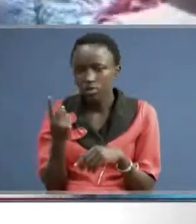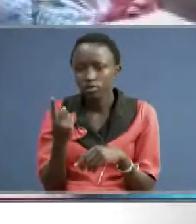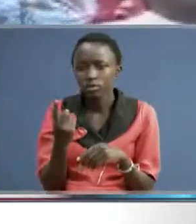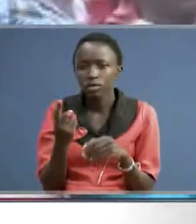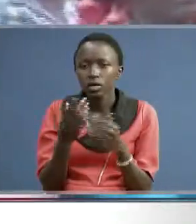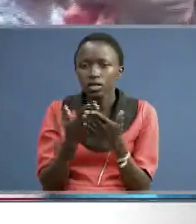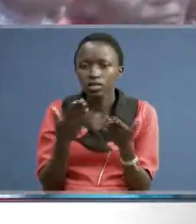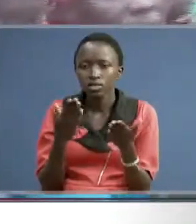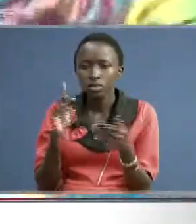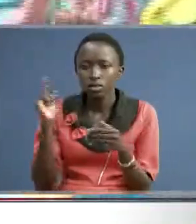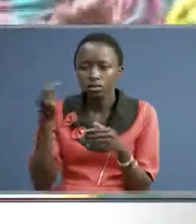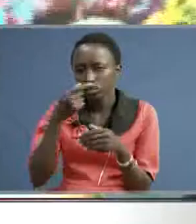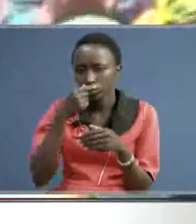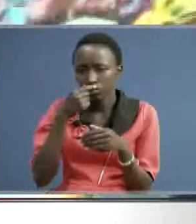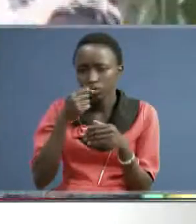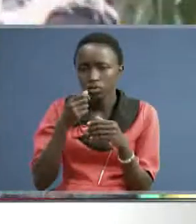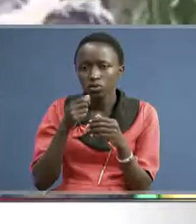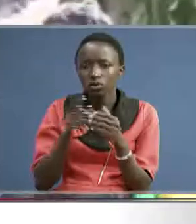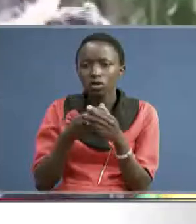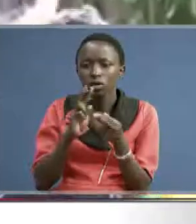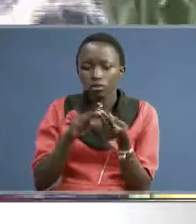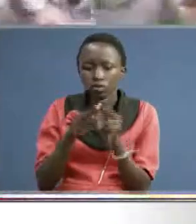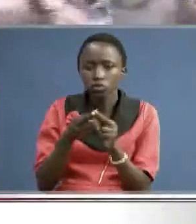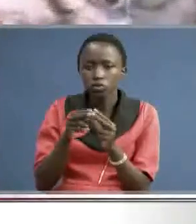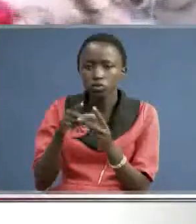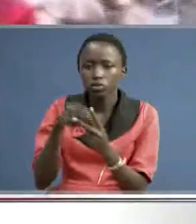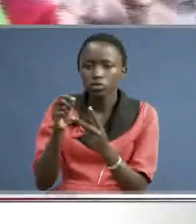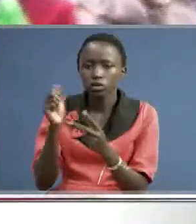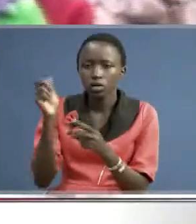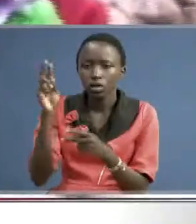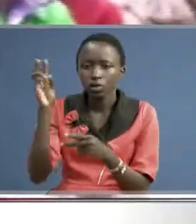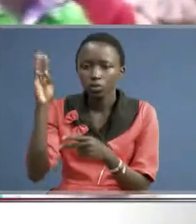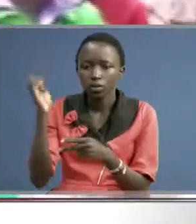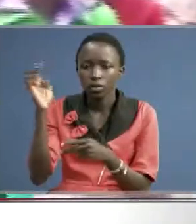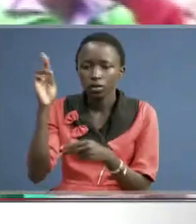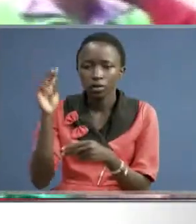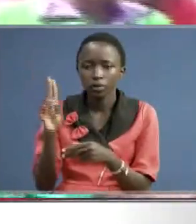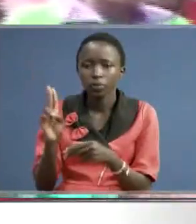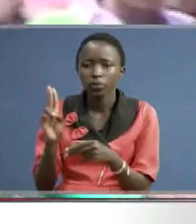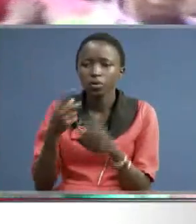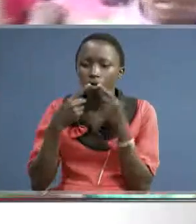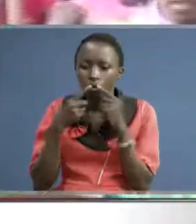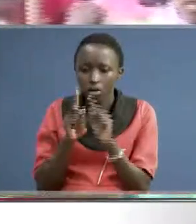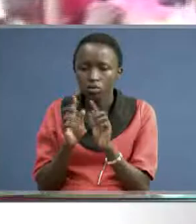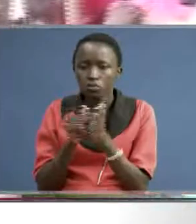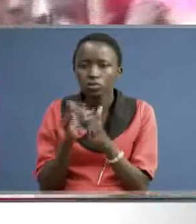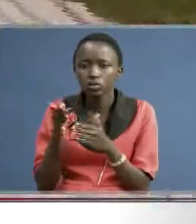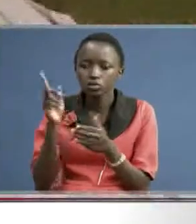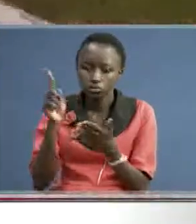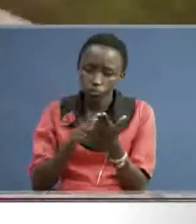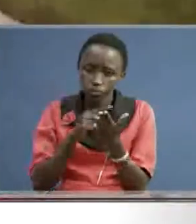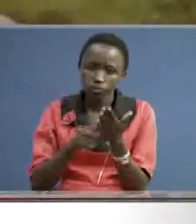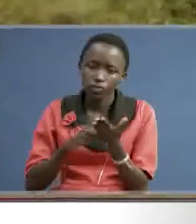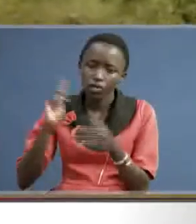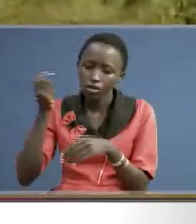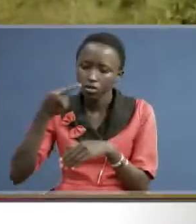And on matters Kenya-Tanzania trade relations, newly appointed Arumeru District Commissioner Jerry Muro announced a blanket ban on Kenyan